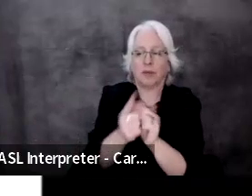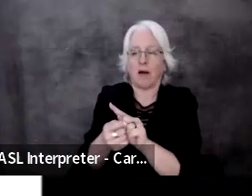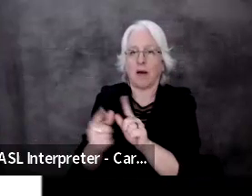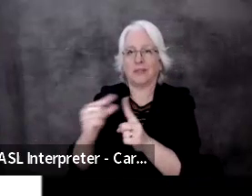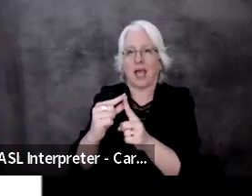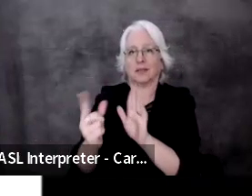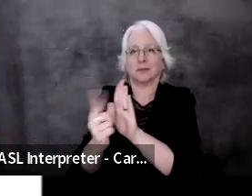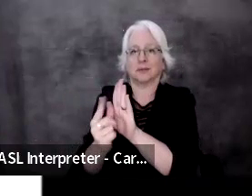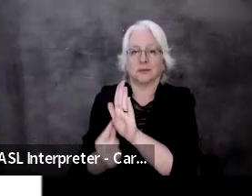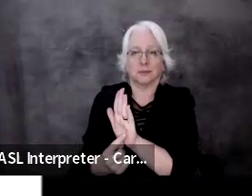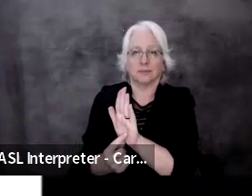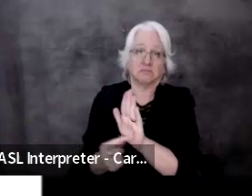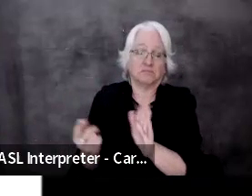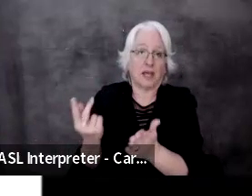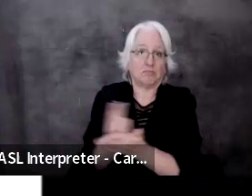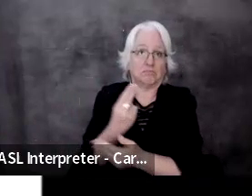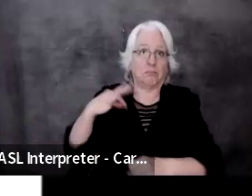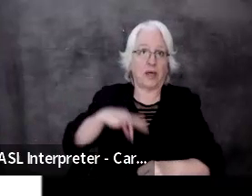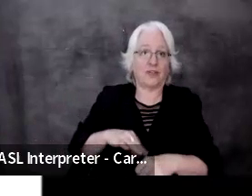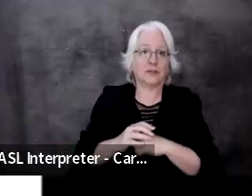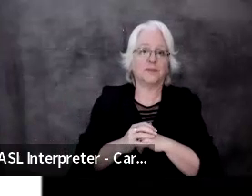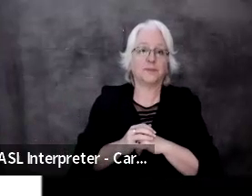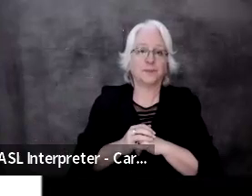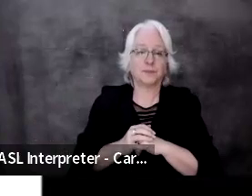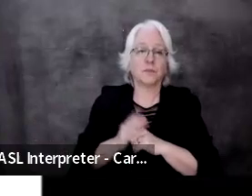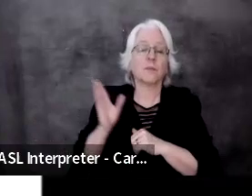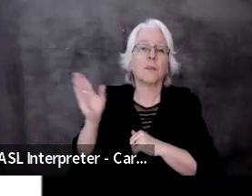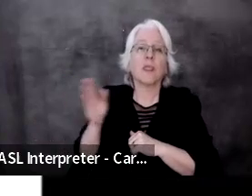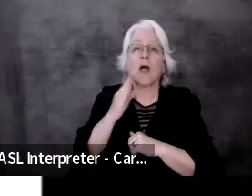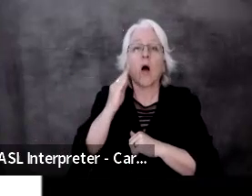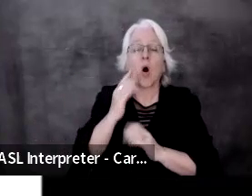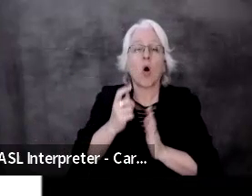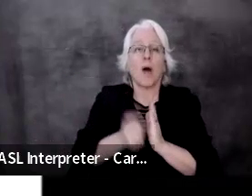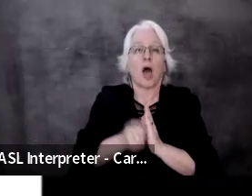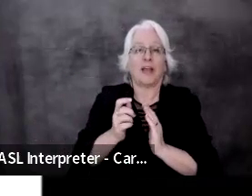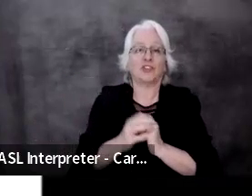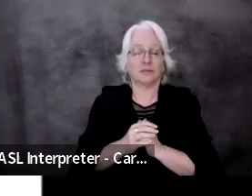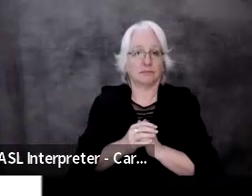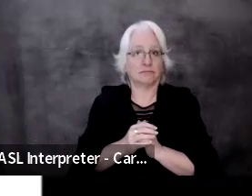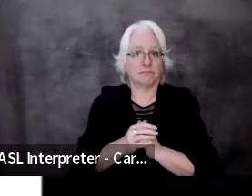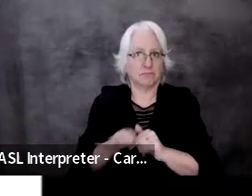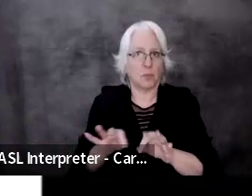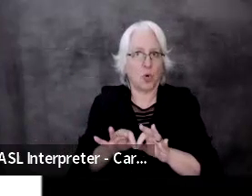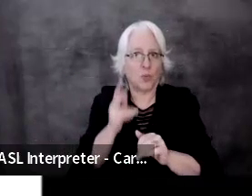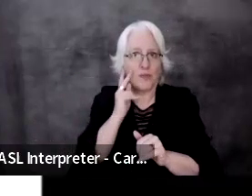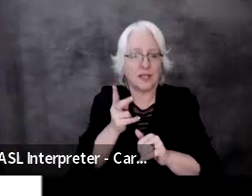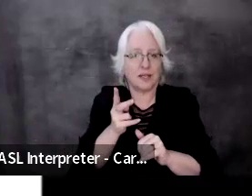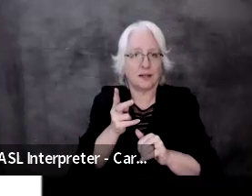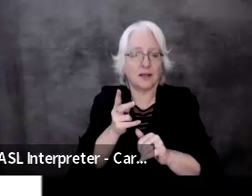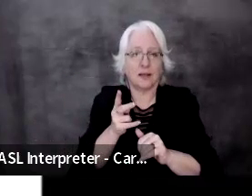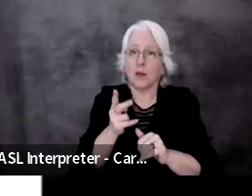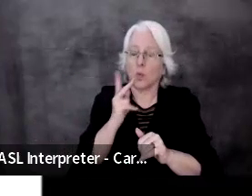people. Home automation, very important. We saw this even more so during